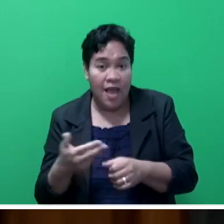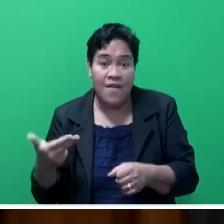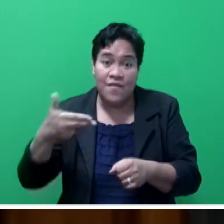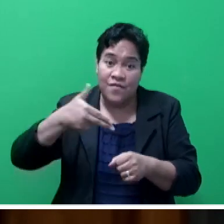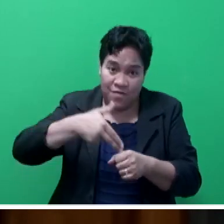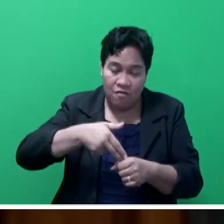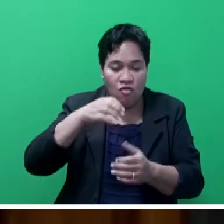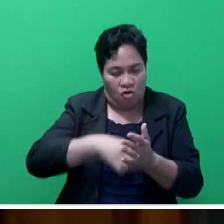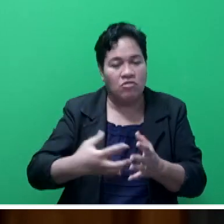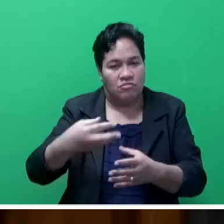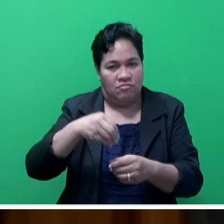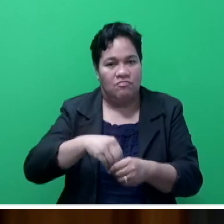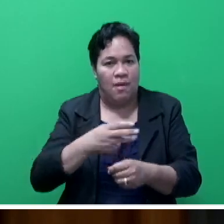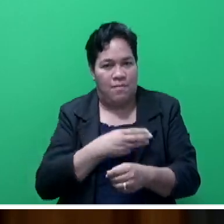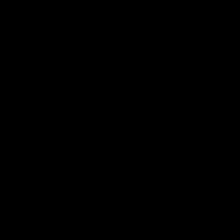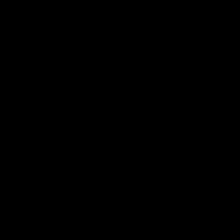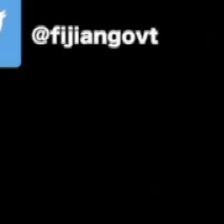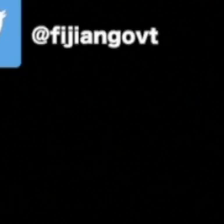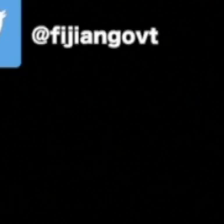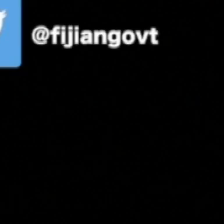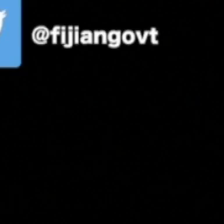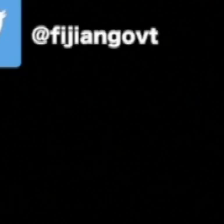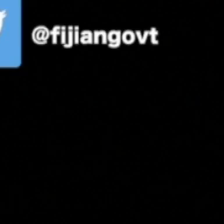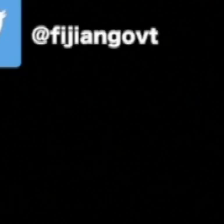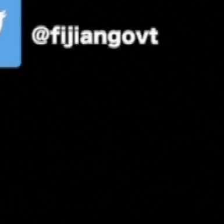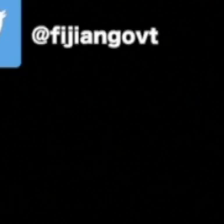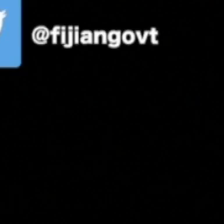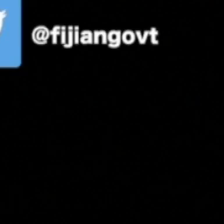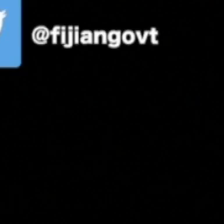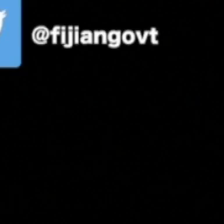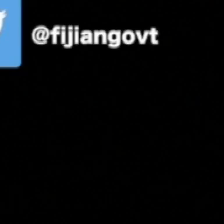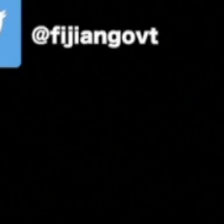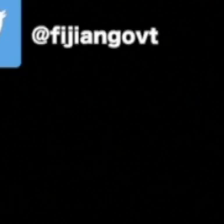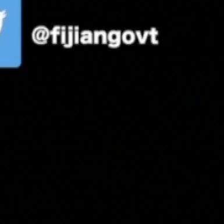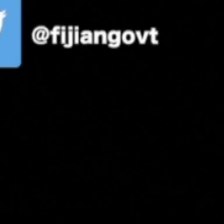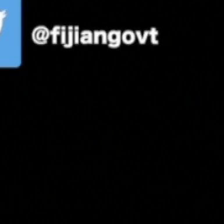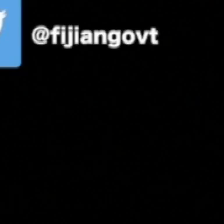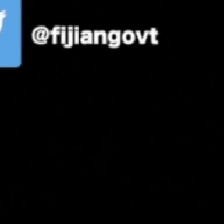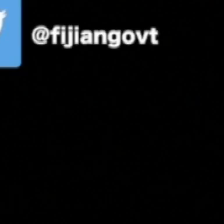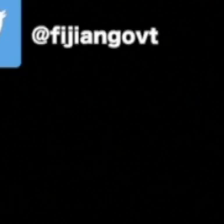costs is provided for by the ministry. Thank you. Thank you. We'll move on.